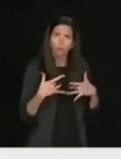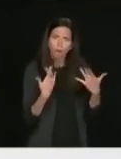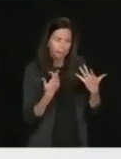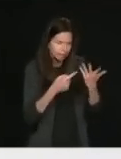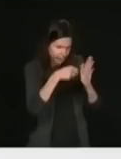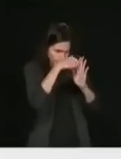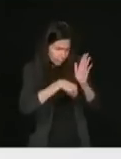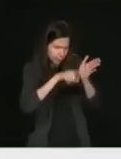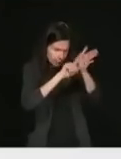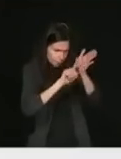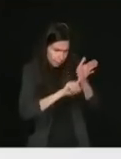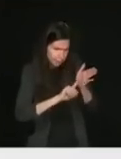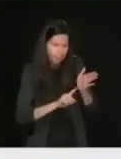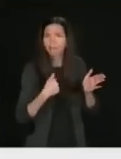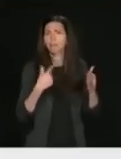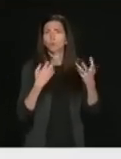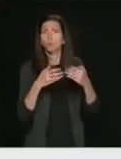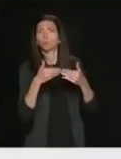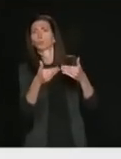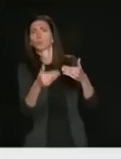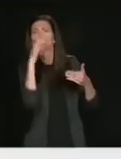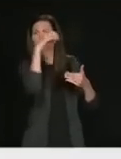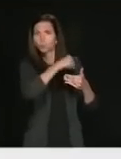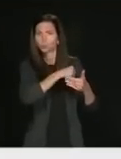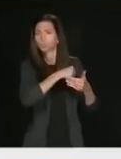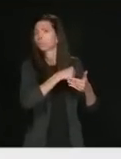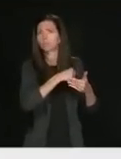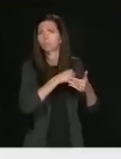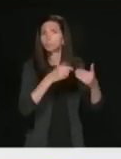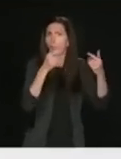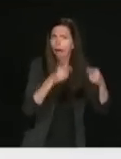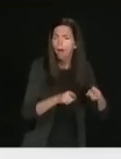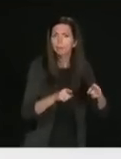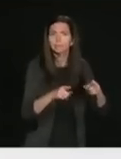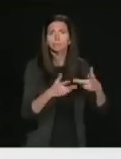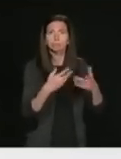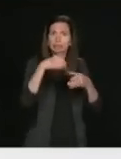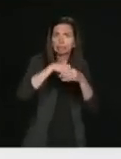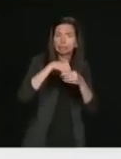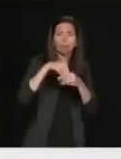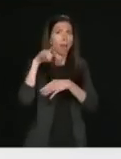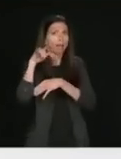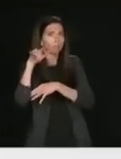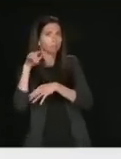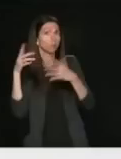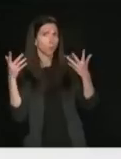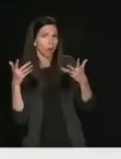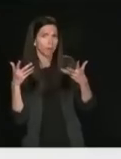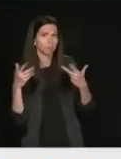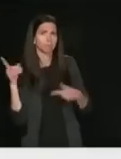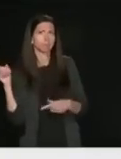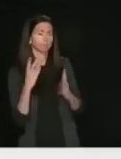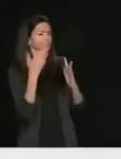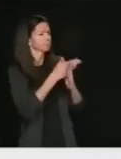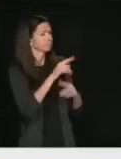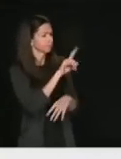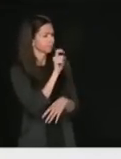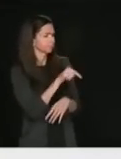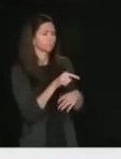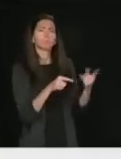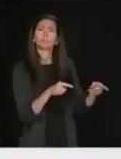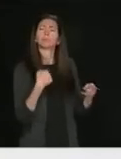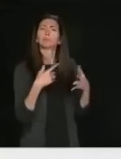And before we have some conclusions on safety of these airplanes. Border. President Trump says he's been taking the malaria